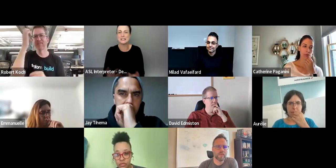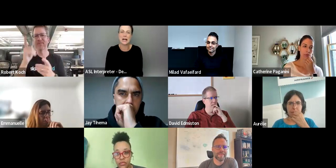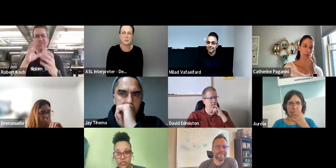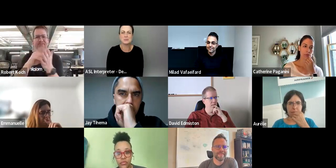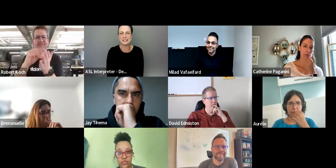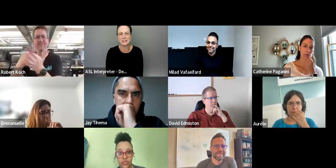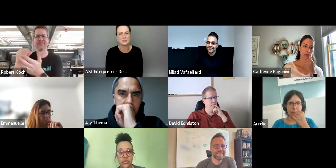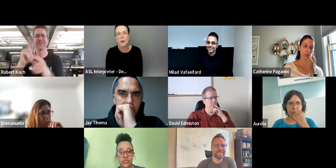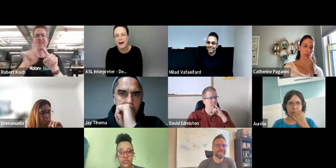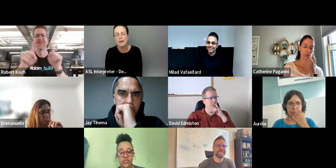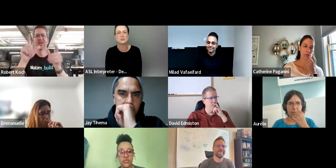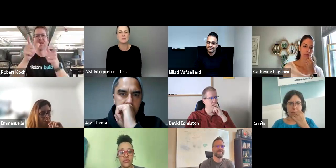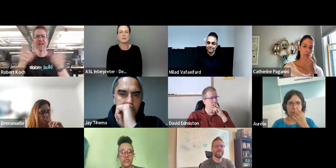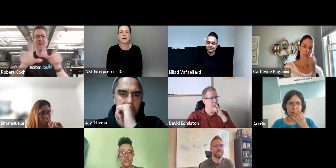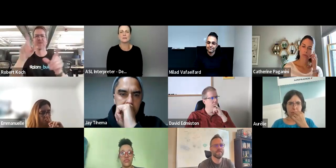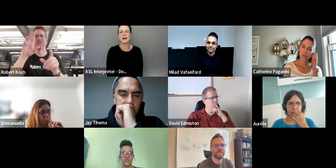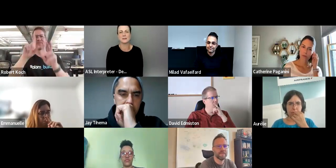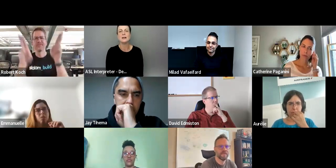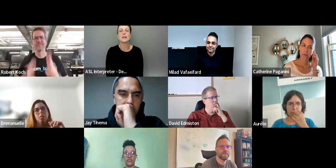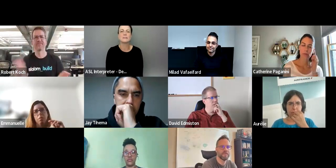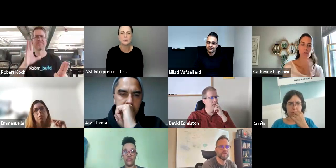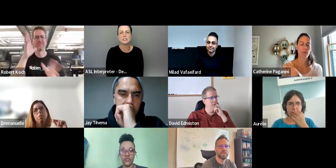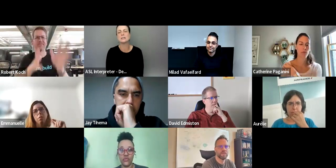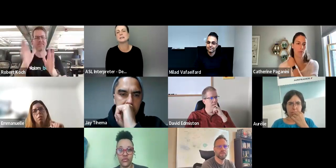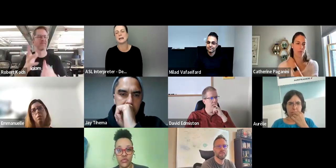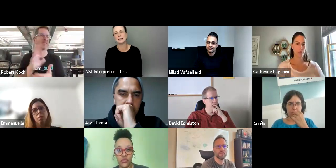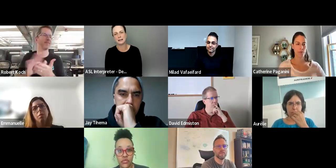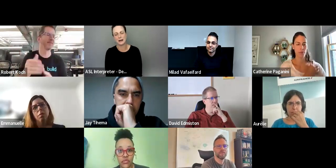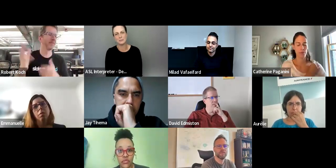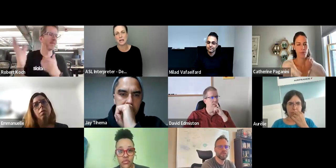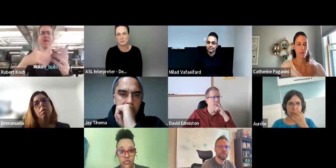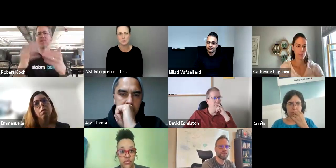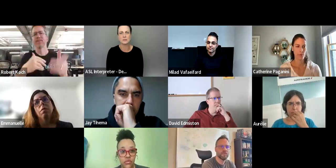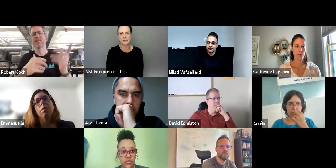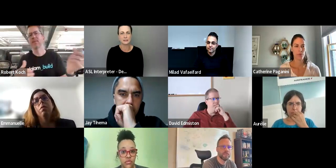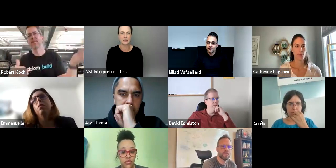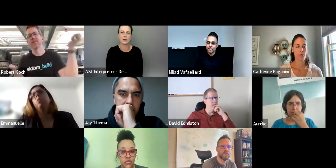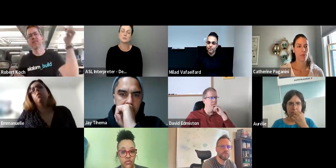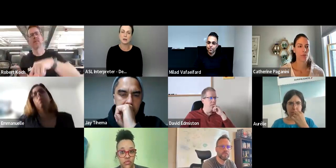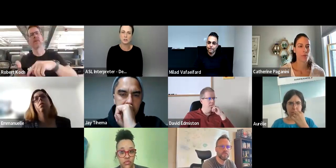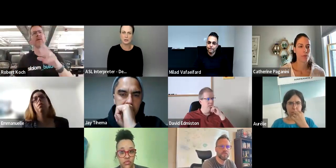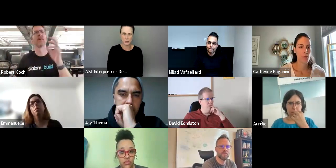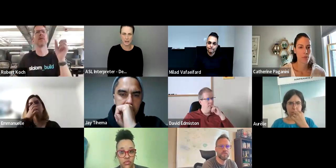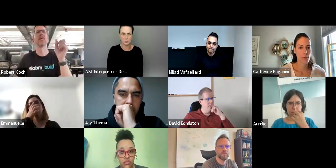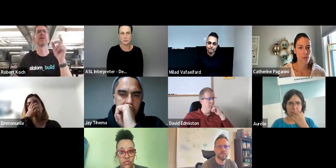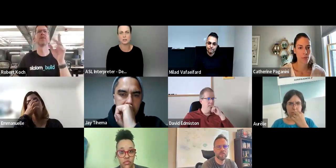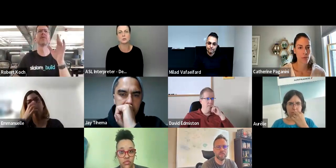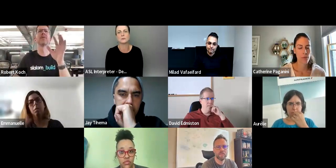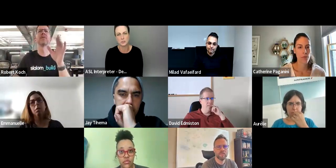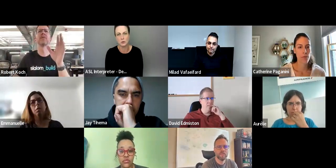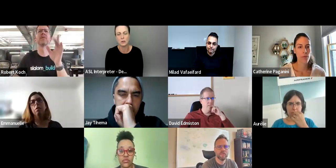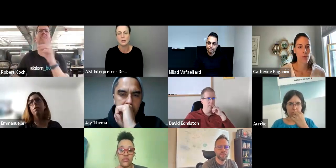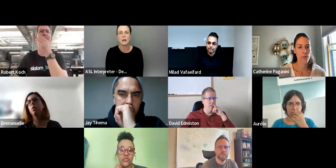I want to be time zone sensitive as well. So, I mean, we've got a lot of languages and time zones and things like that going on. So I do want to try to do as